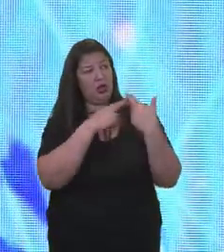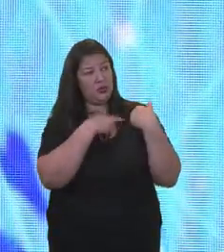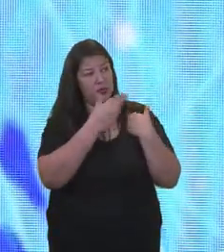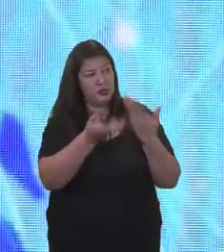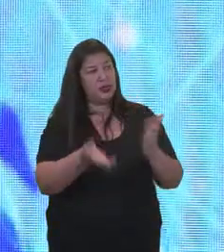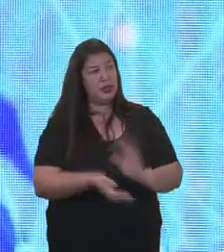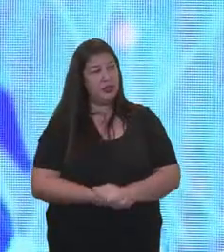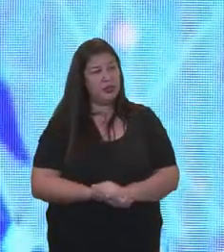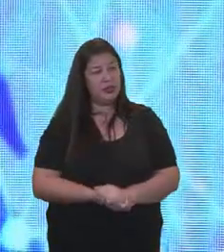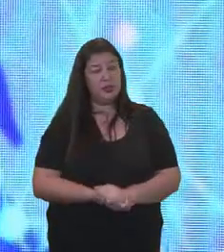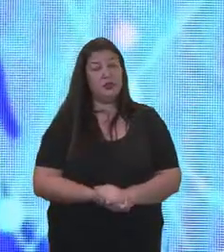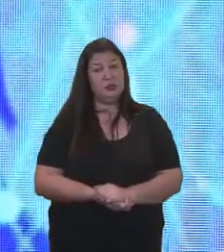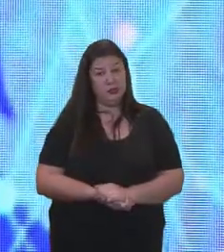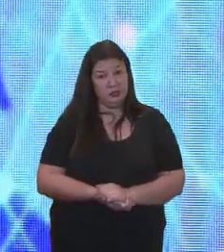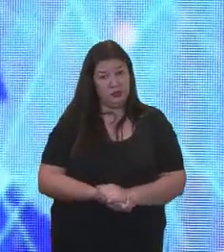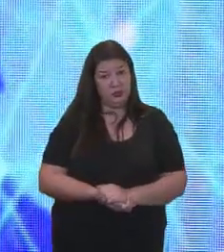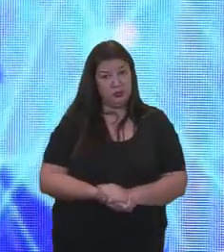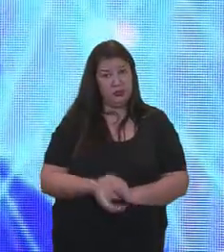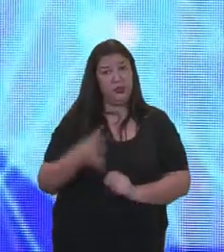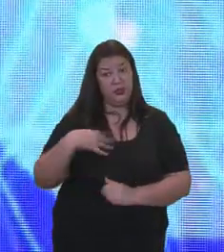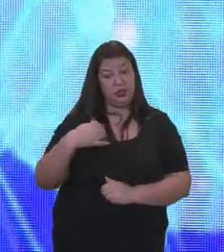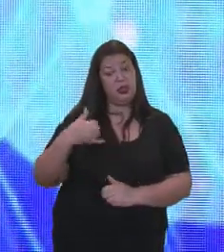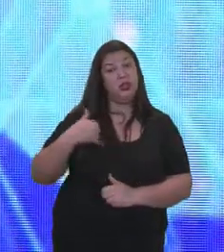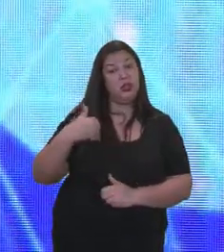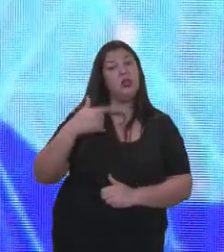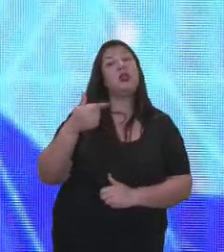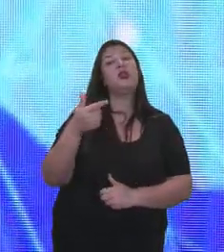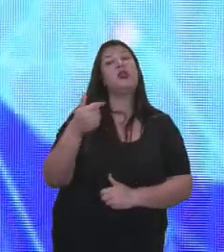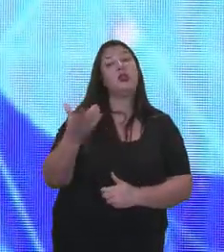It's almost your responsibility.